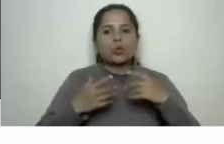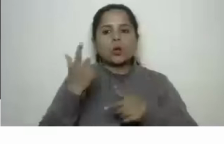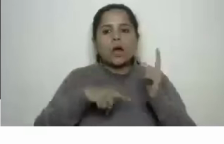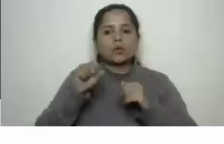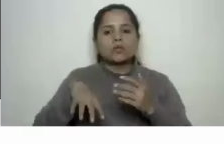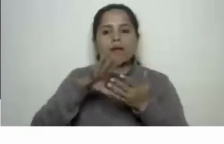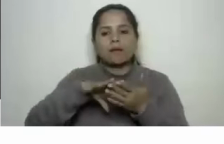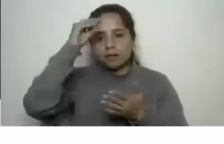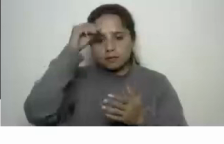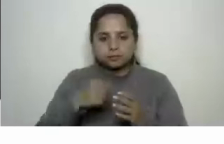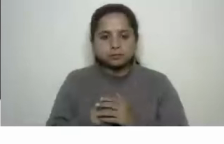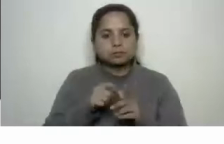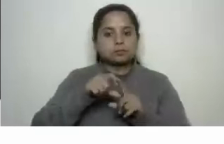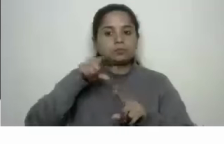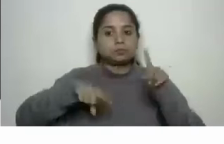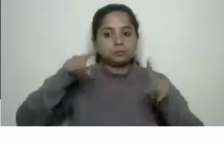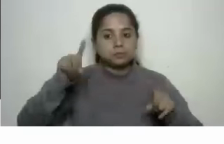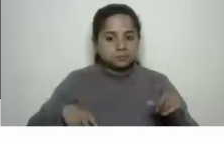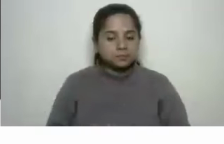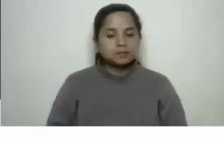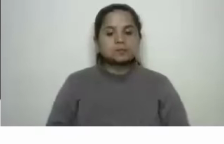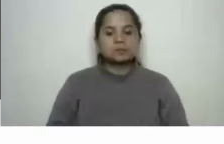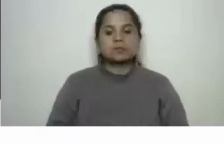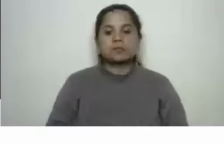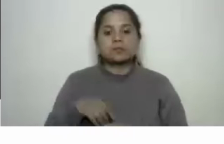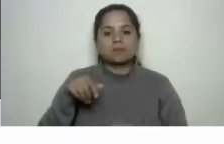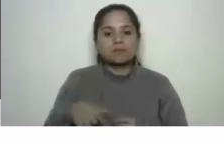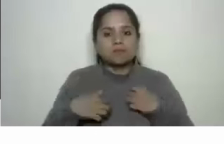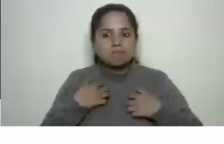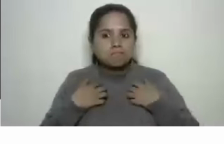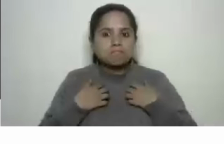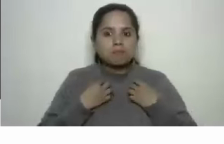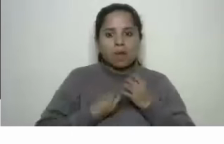language. Diversity, Wow. evoke curiosity.